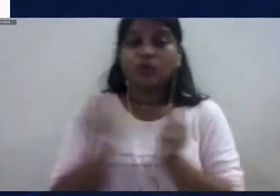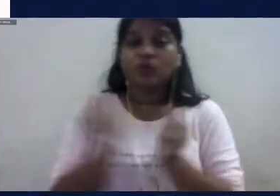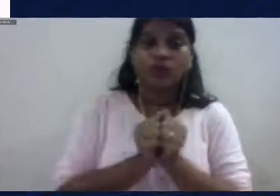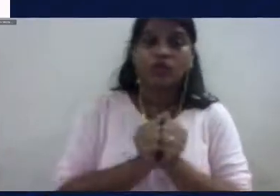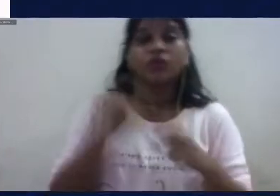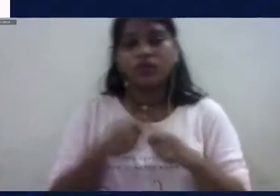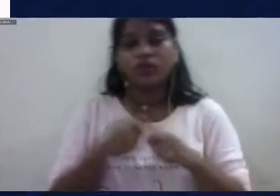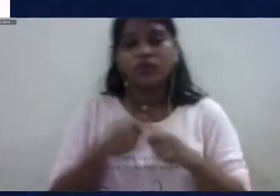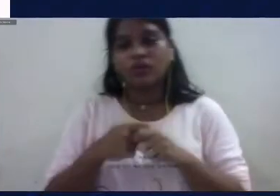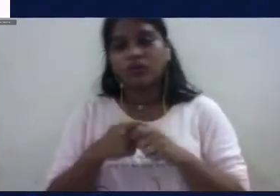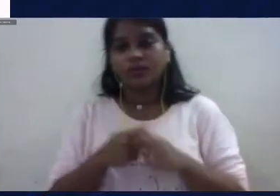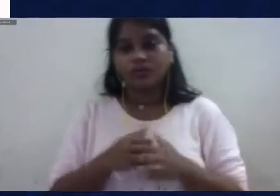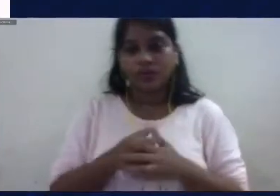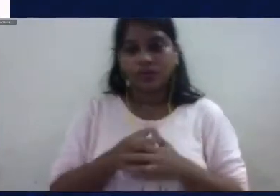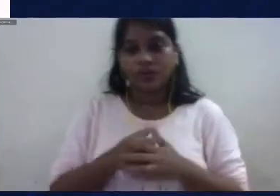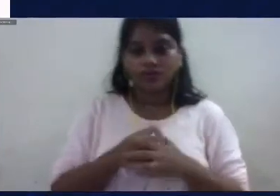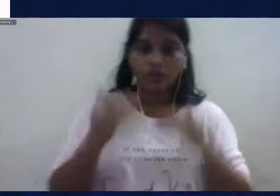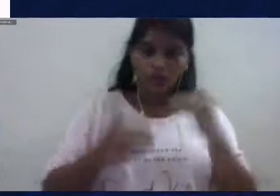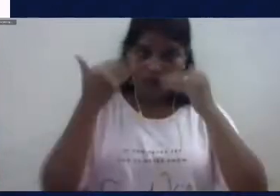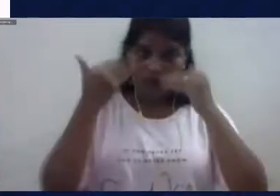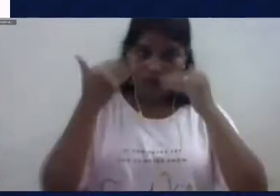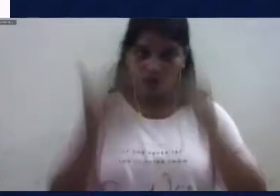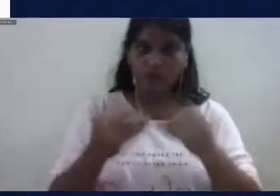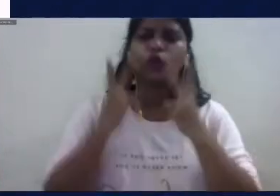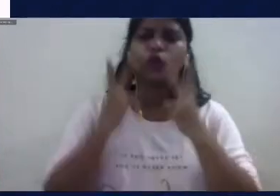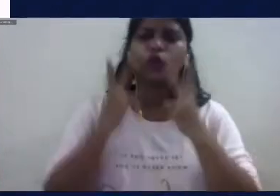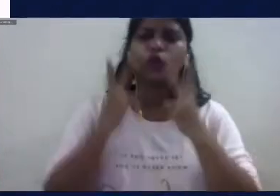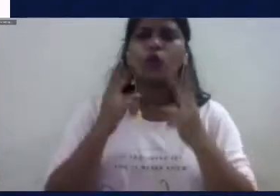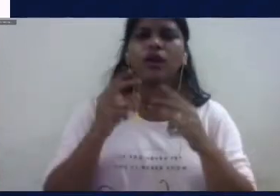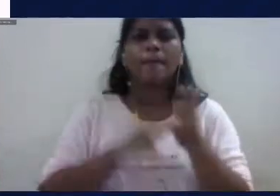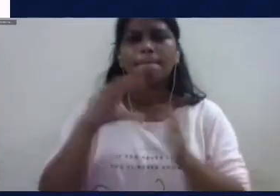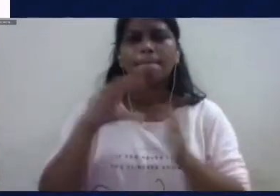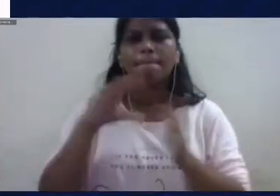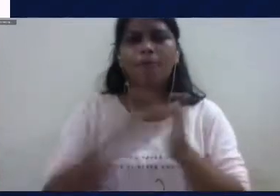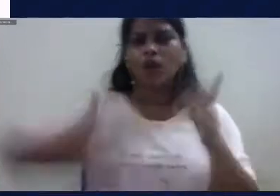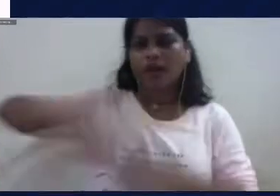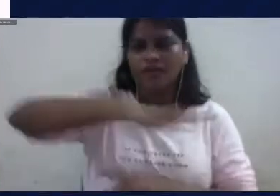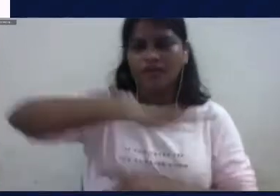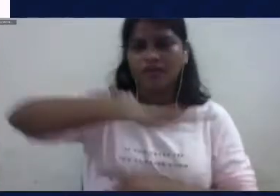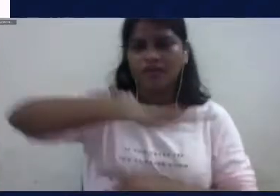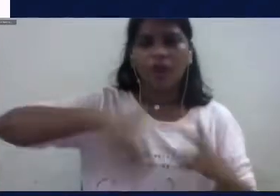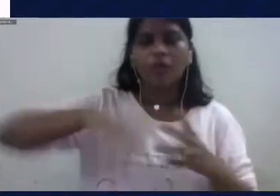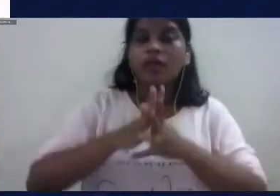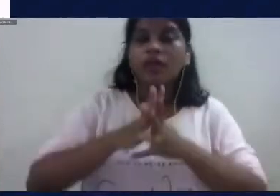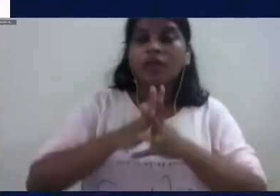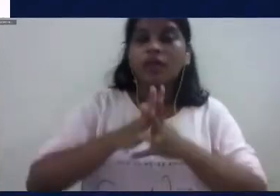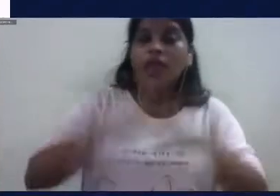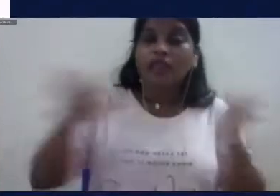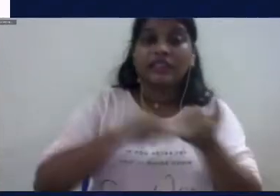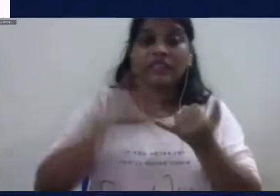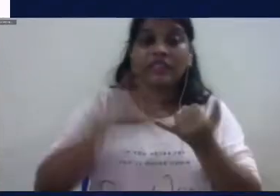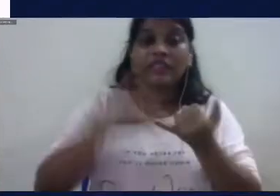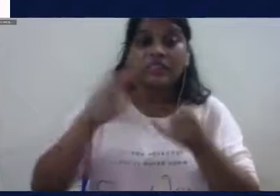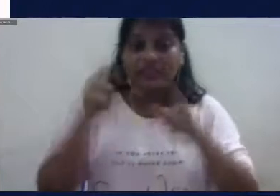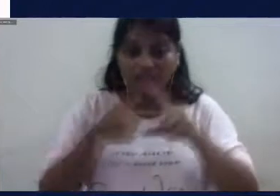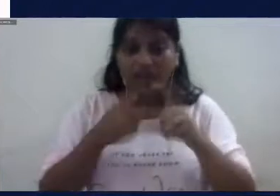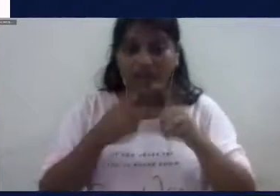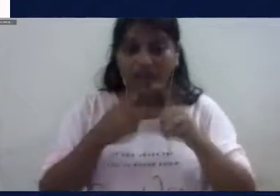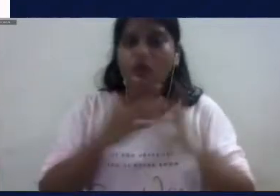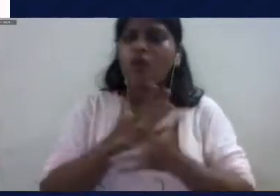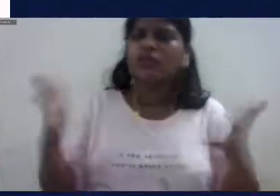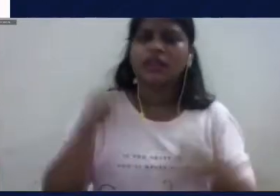work. Going further, look at the macro environment. When you look at this large-scale research, we are talking about all of these